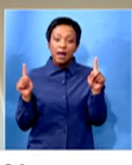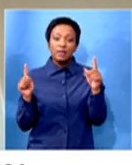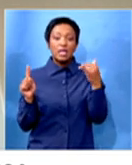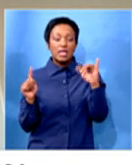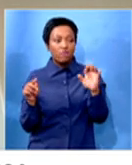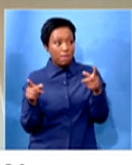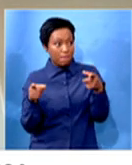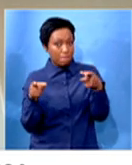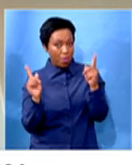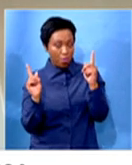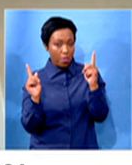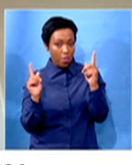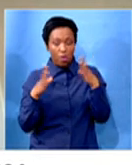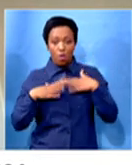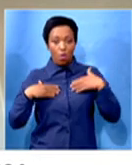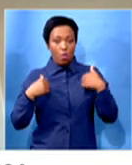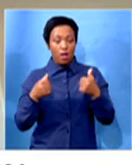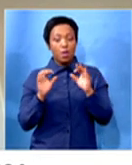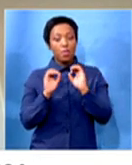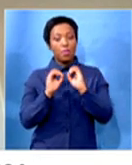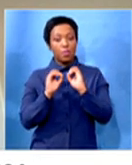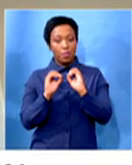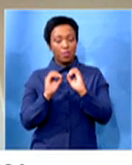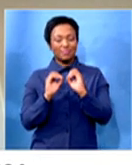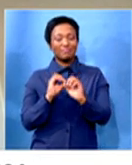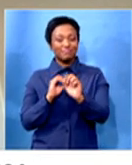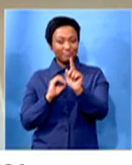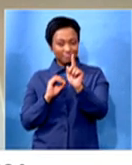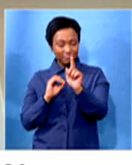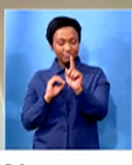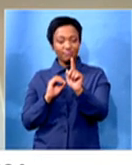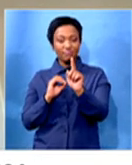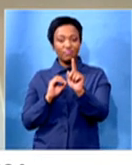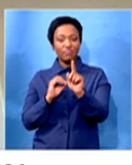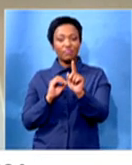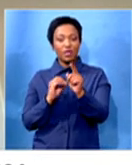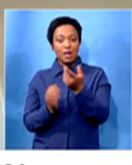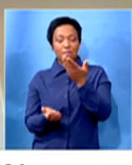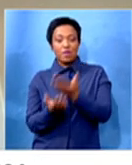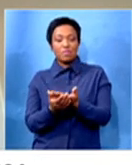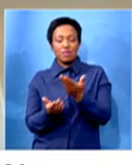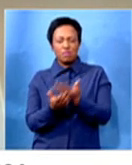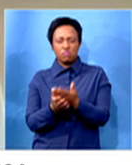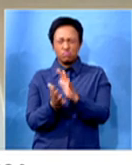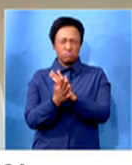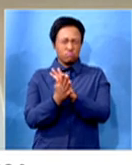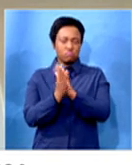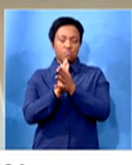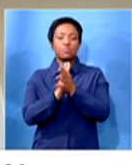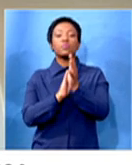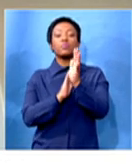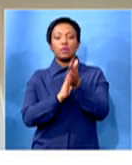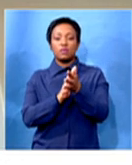then, there are terrible potential harms that can be caused by this. And I